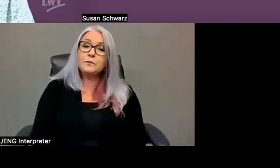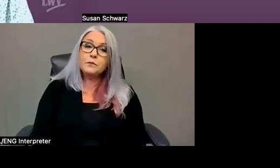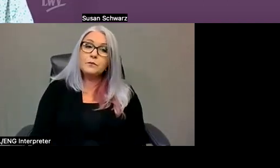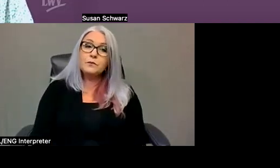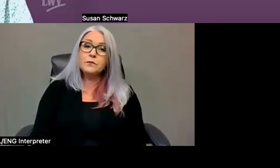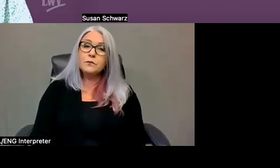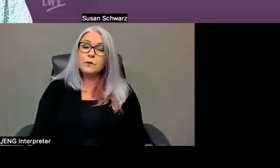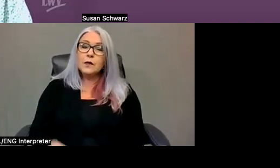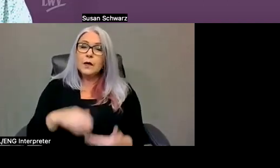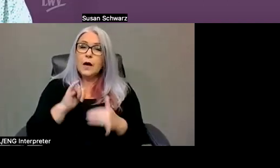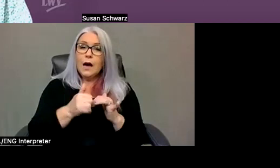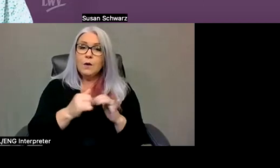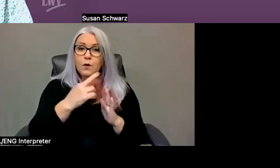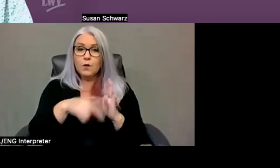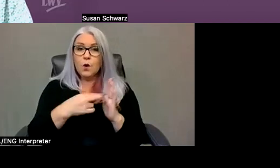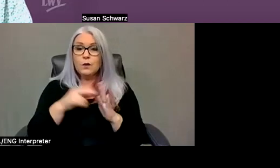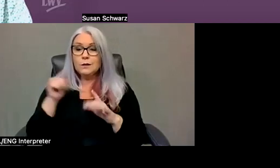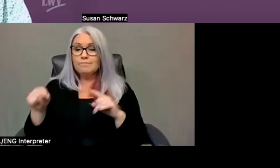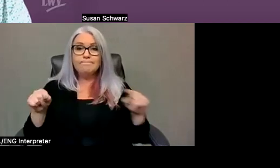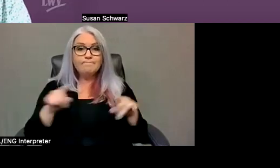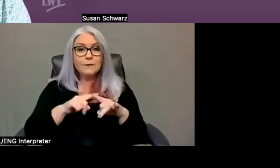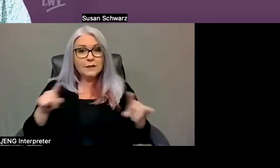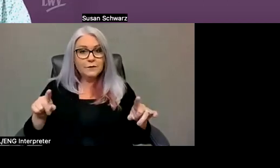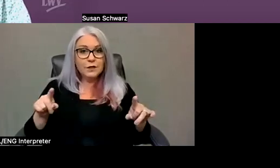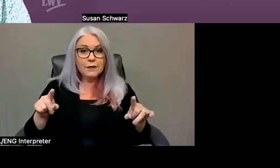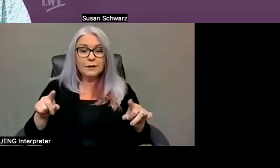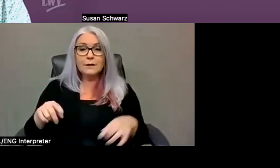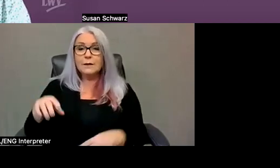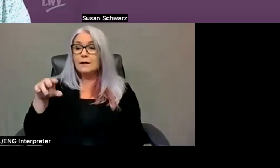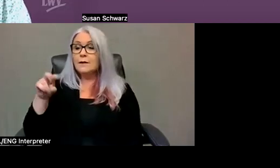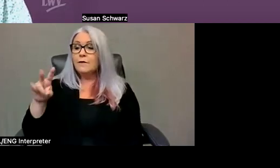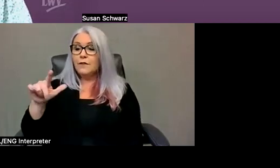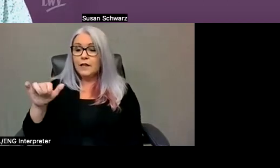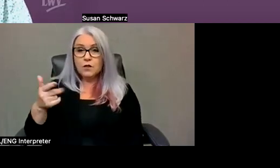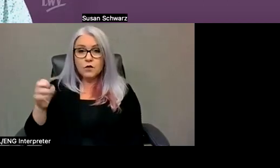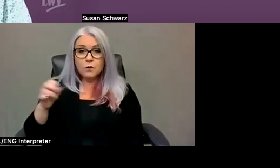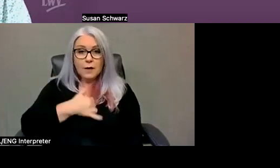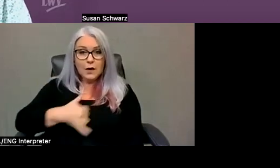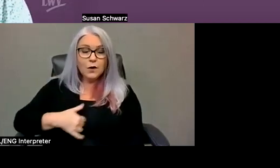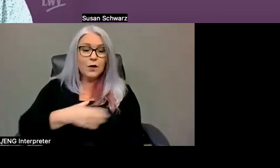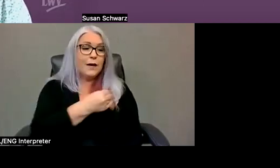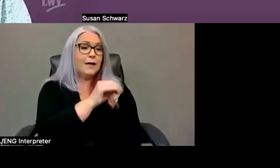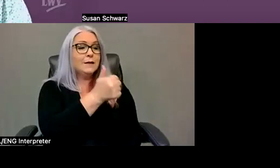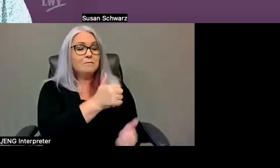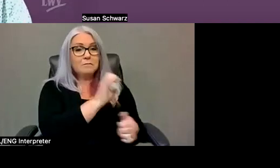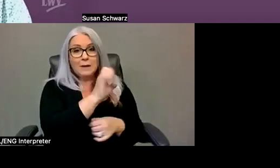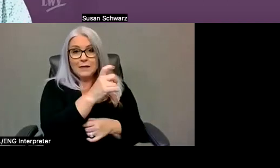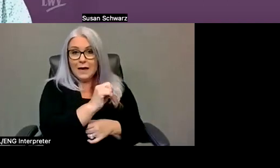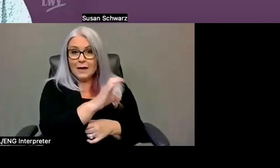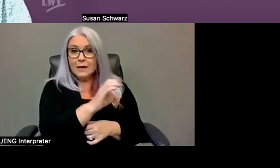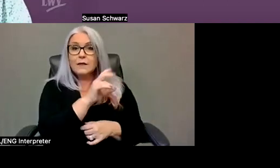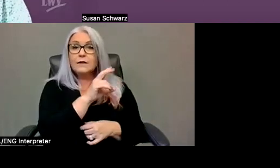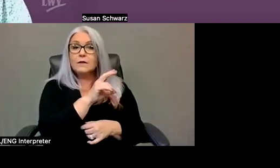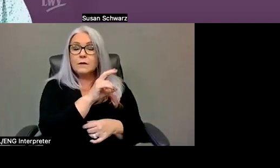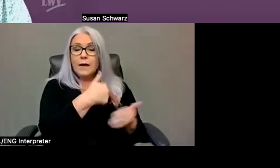of mayor and village administrator in the management of Dobbs Ferry? So technically, we both know, village